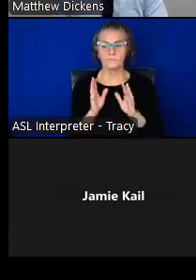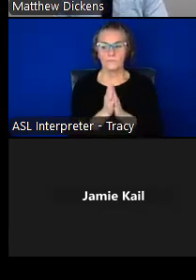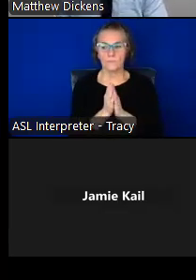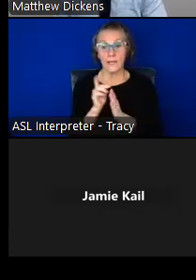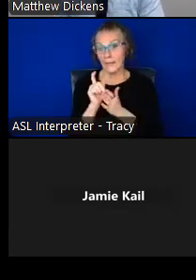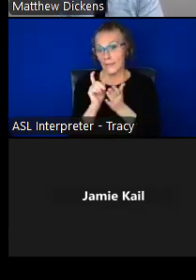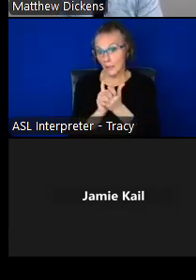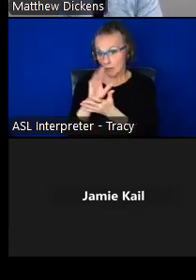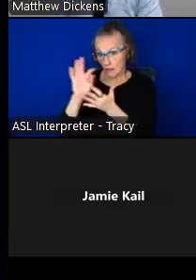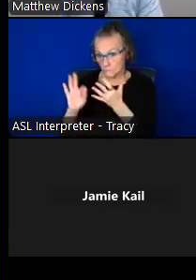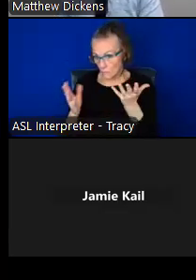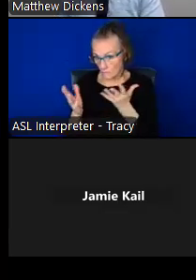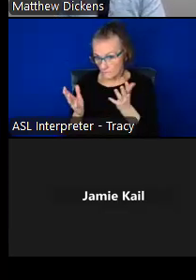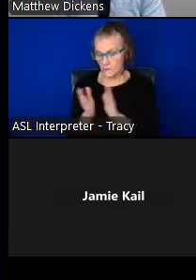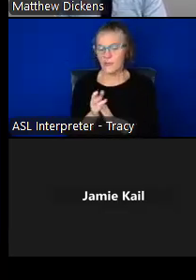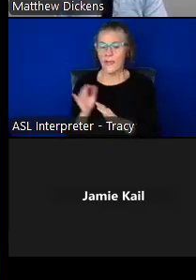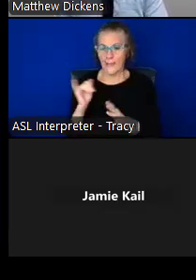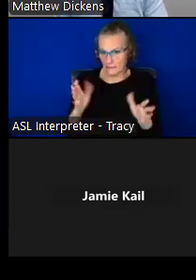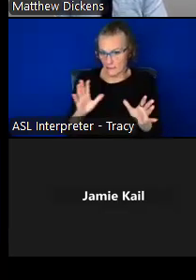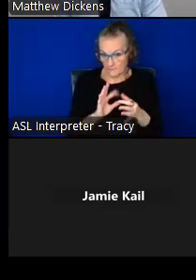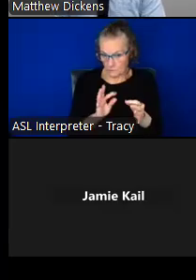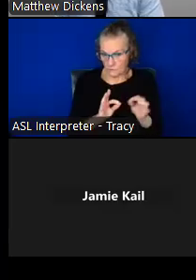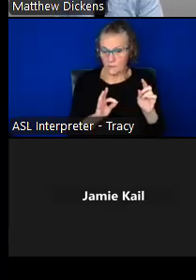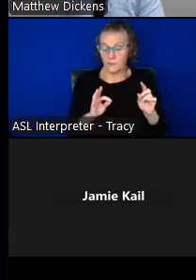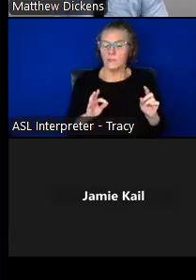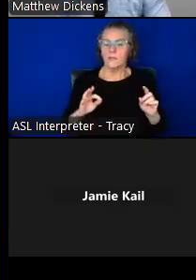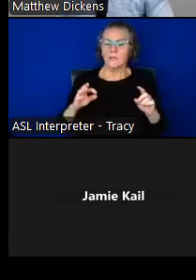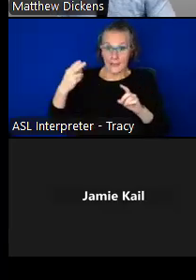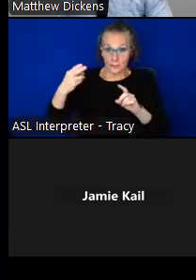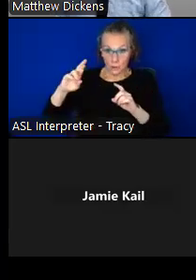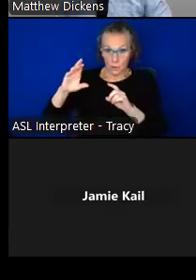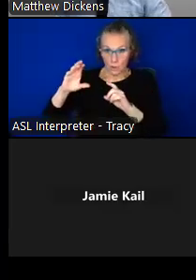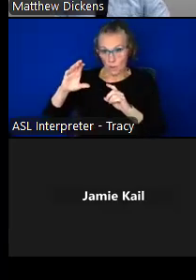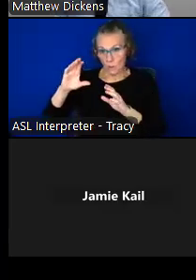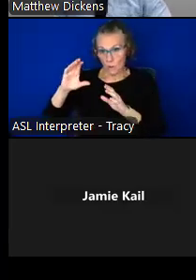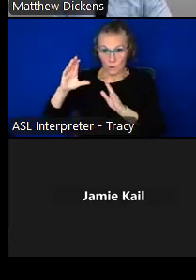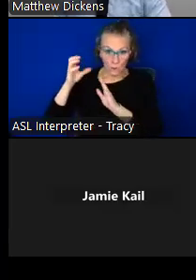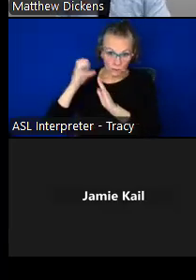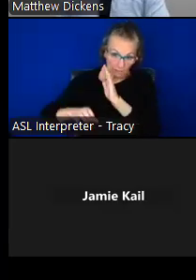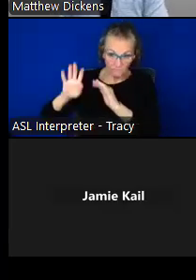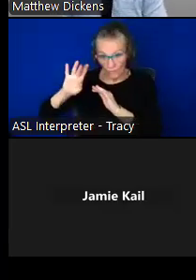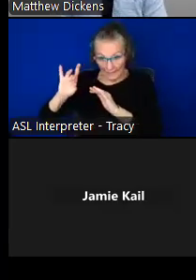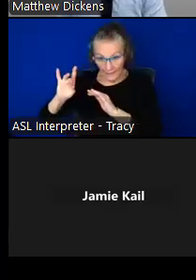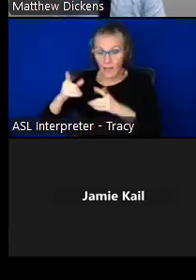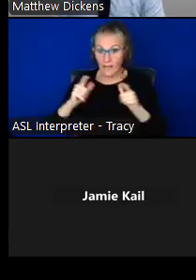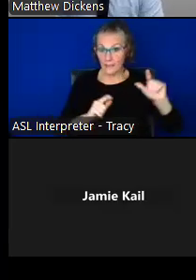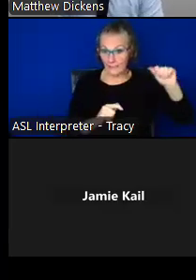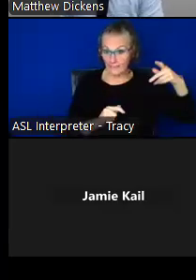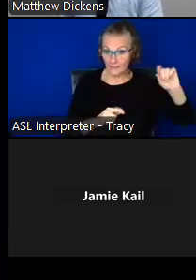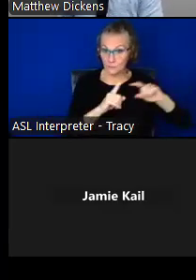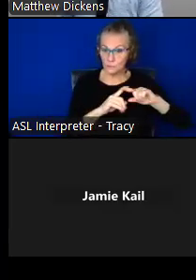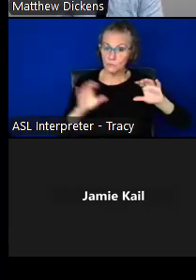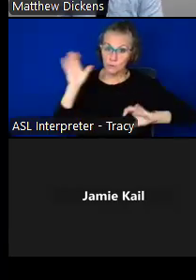Legal alternatives. So as mentioned earlier, our Human Resource Code, Chapter 48, allows APS to seek